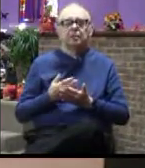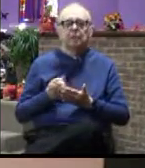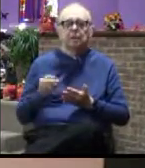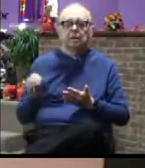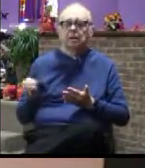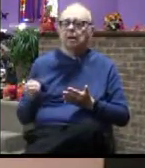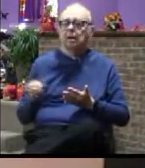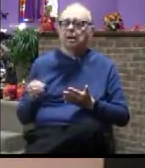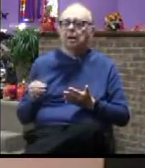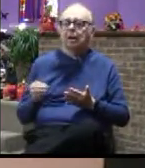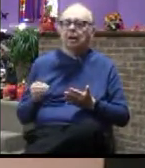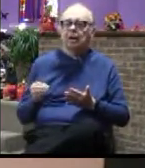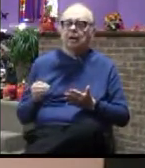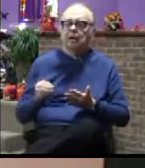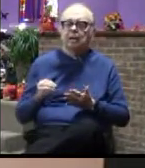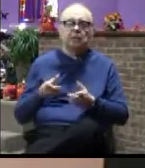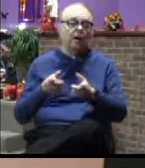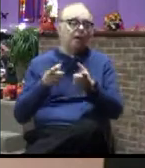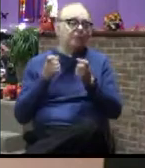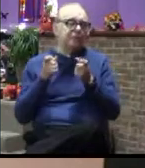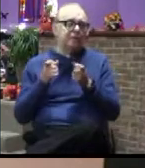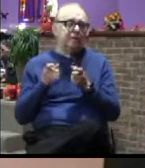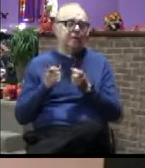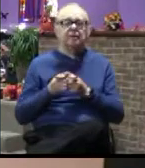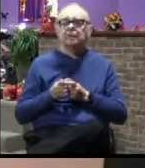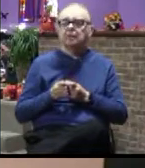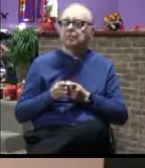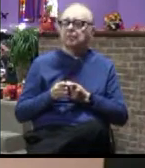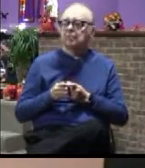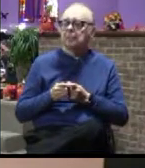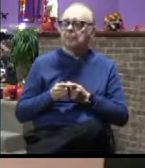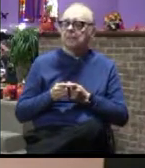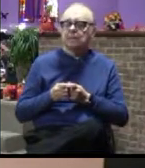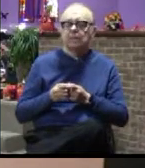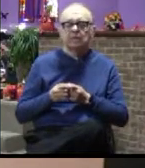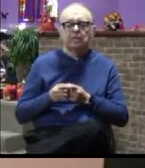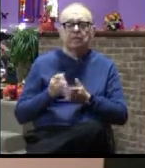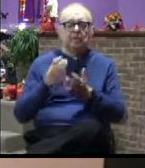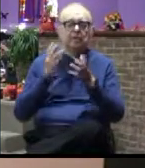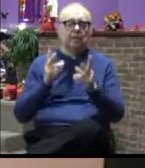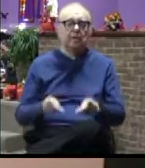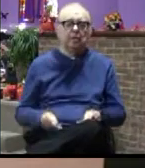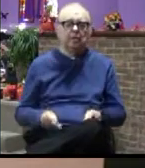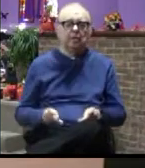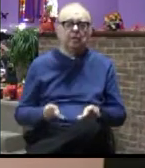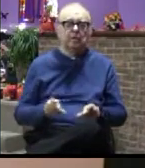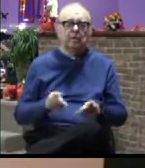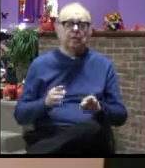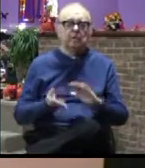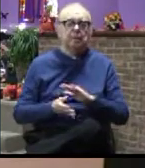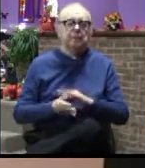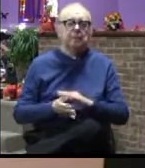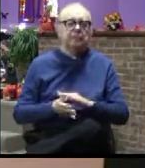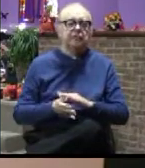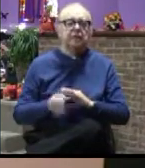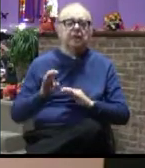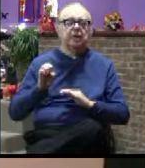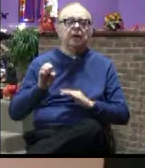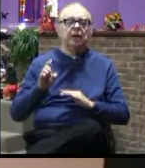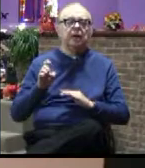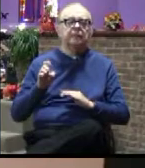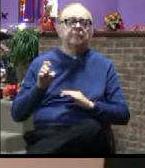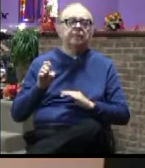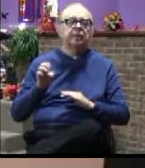And so all of a sudden, somebody becomes the executor of the will.